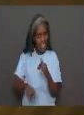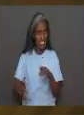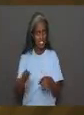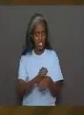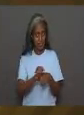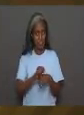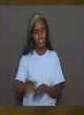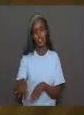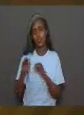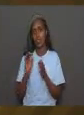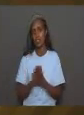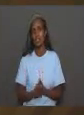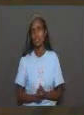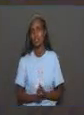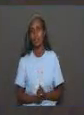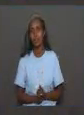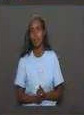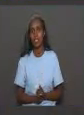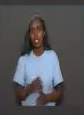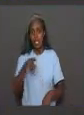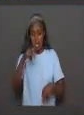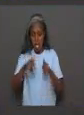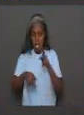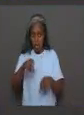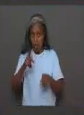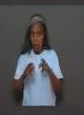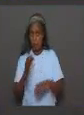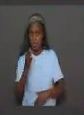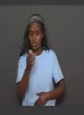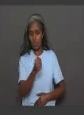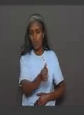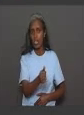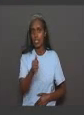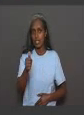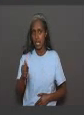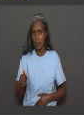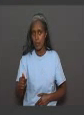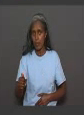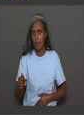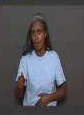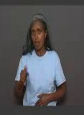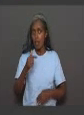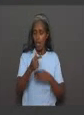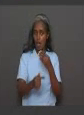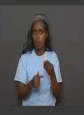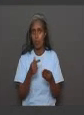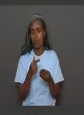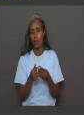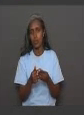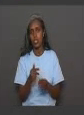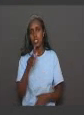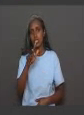last activity, students. The population of Addis Ababa